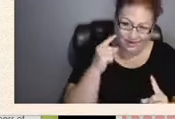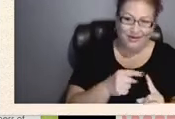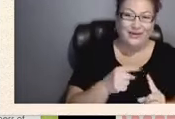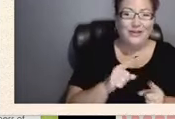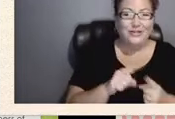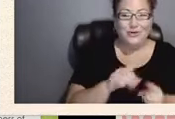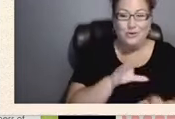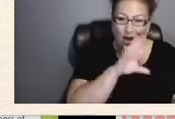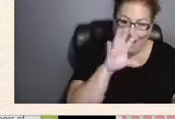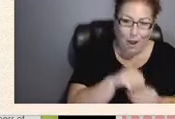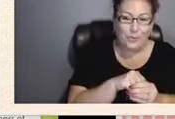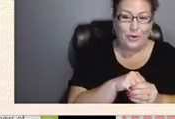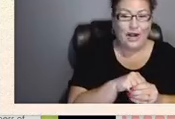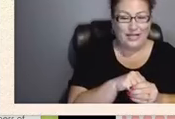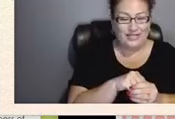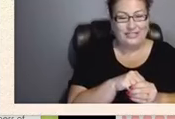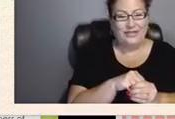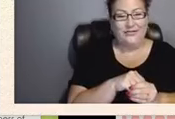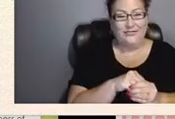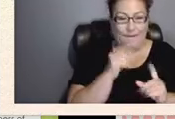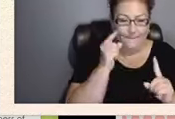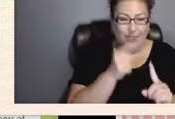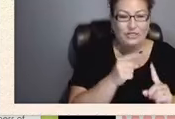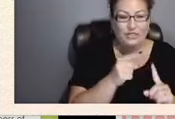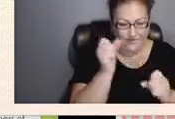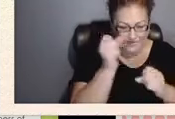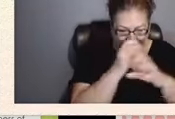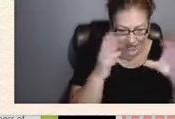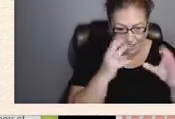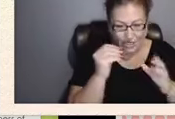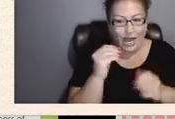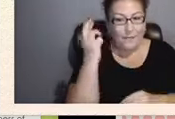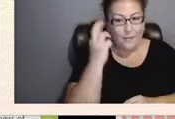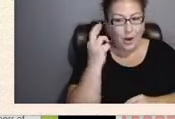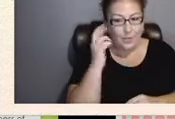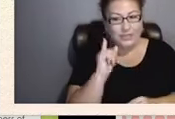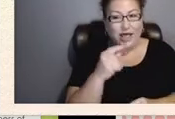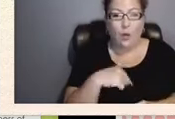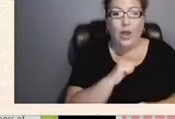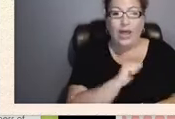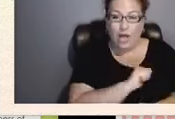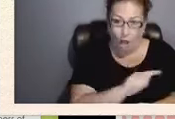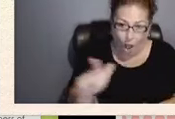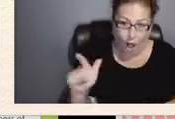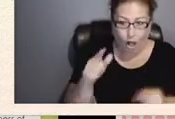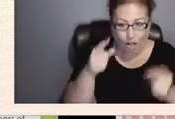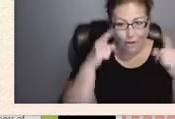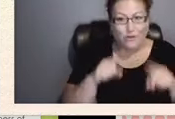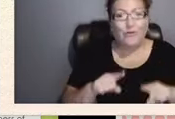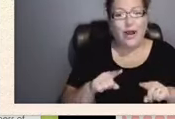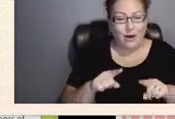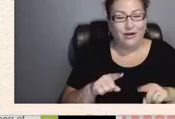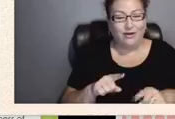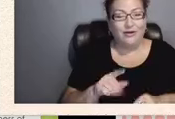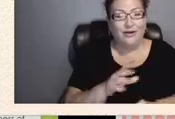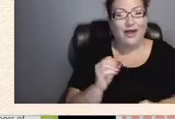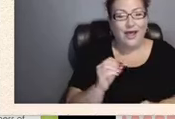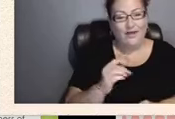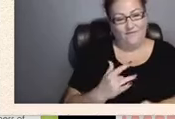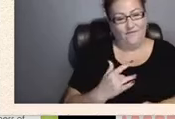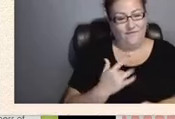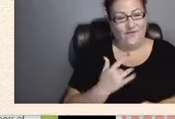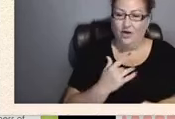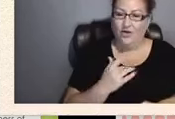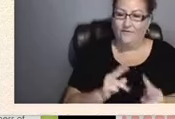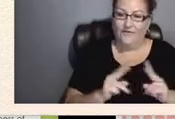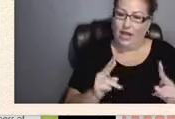comprehensive mission, vision, and purpose that we could all agree on. and feel very